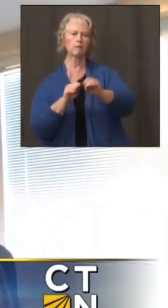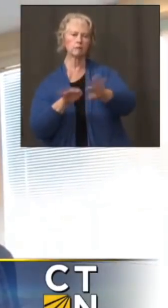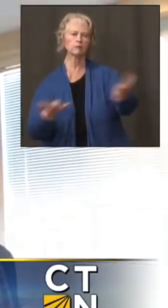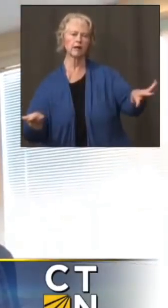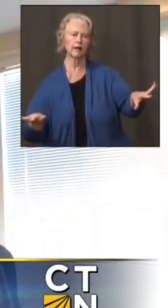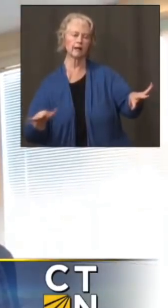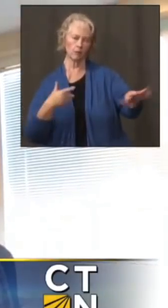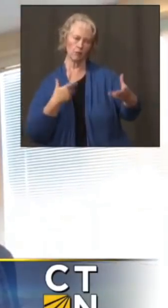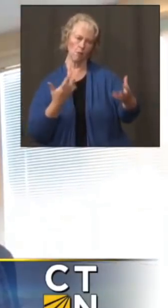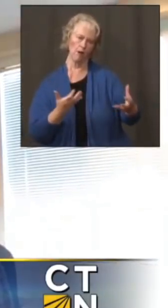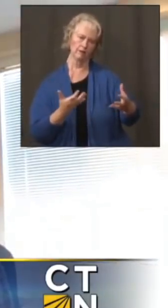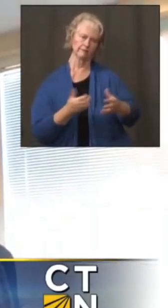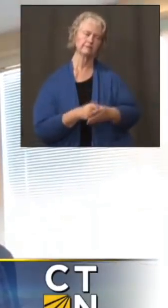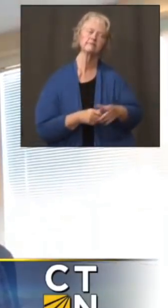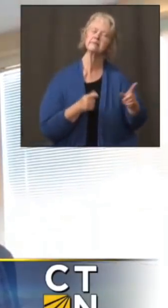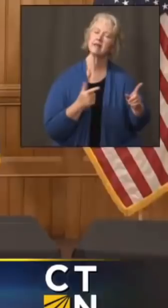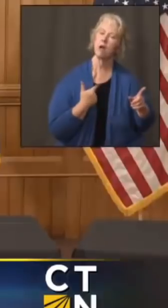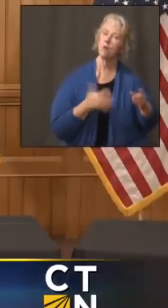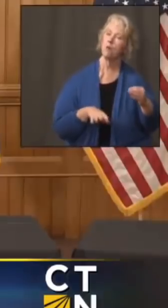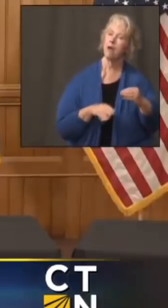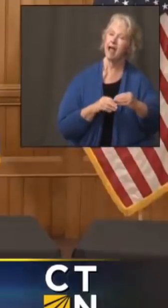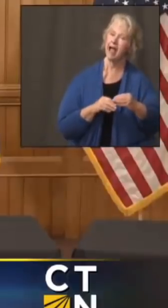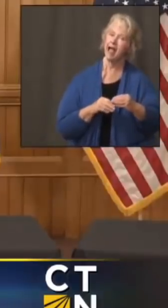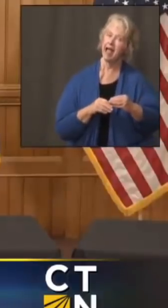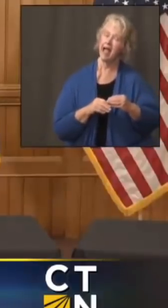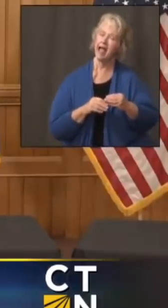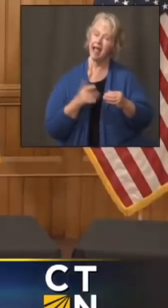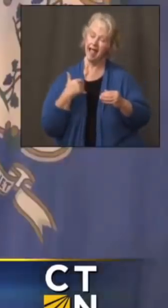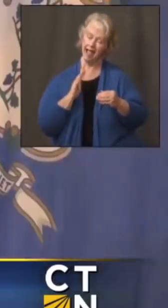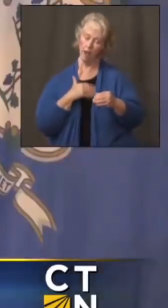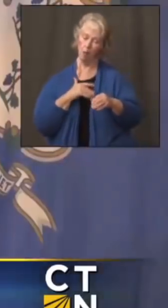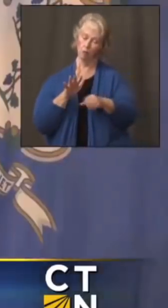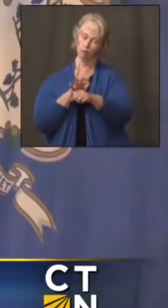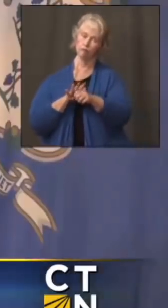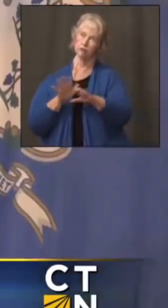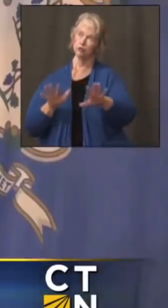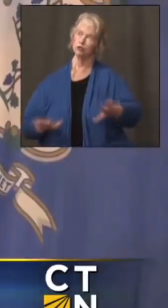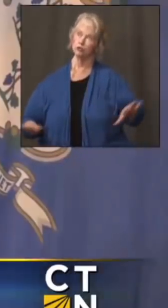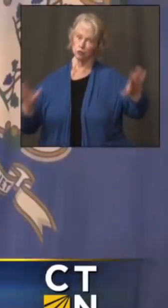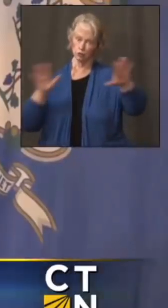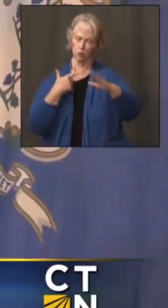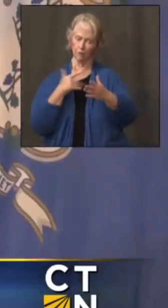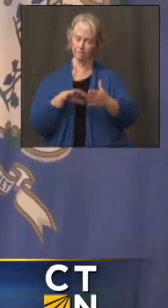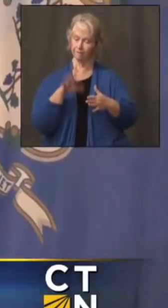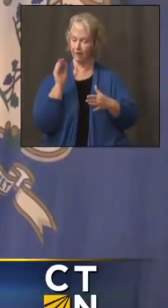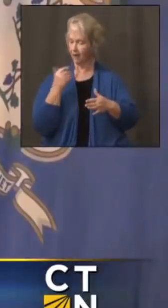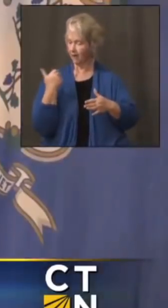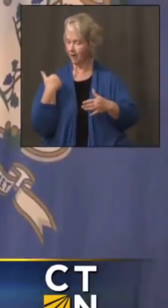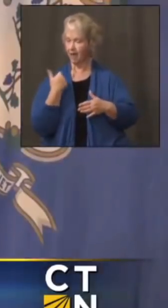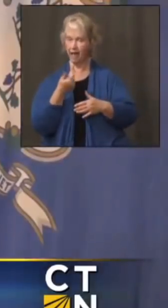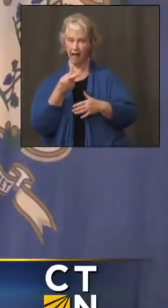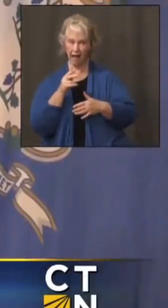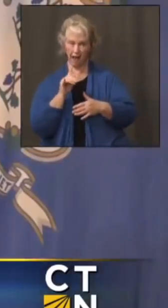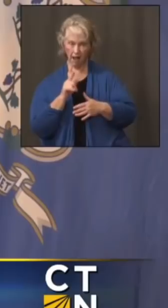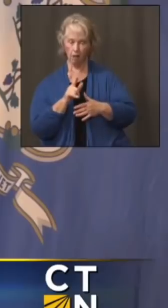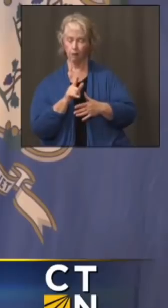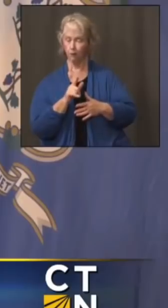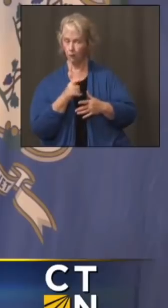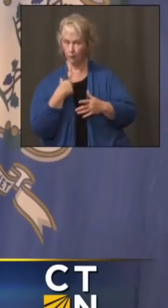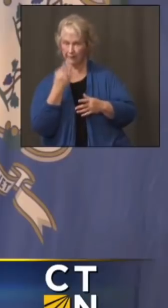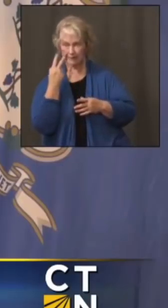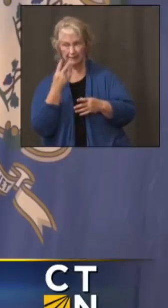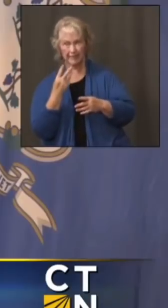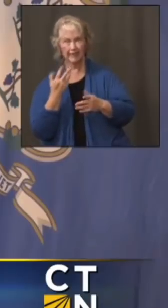experience. The only thing I'd add to that is we are part of a region. I think we found that out back in April, and we're going to find that out again. As